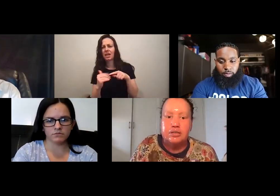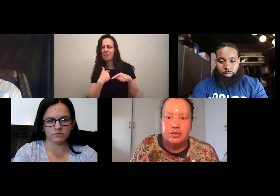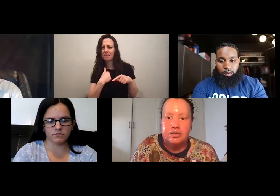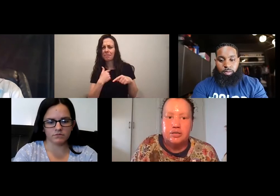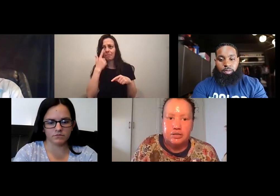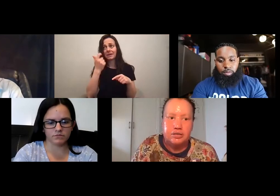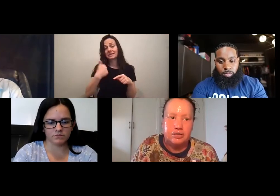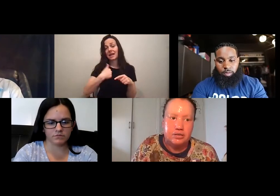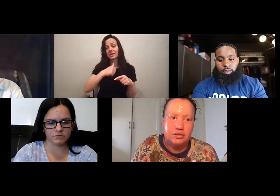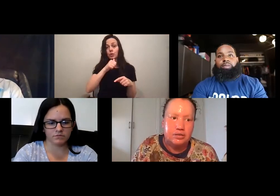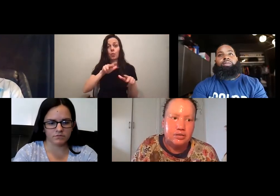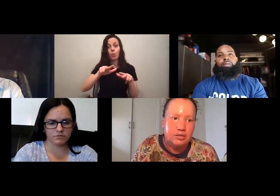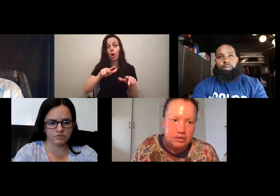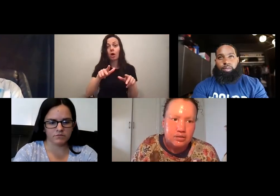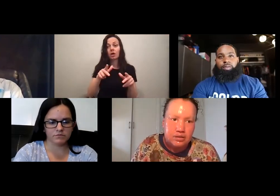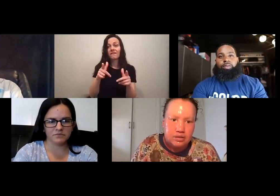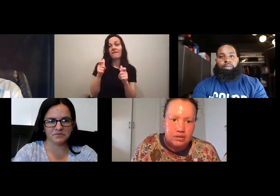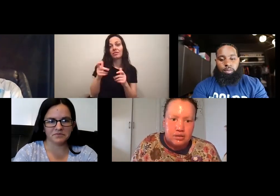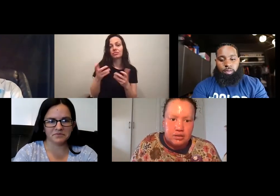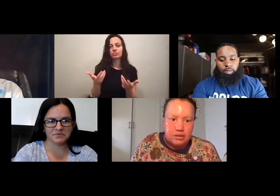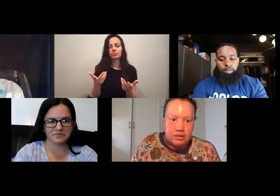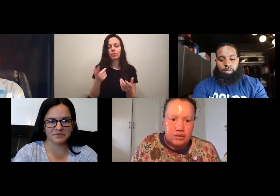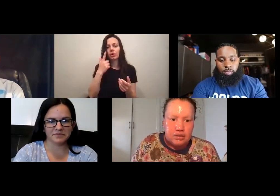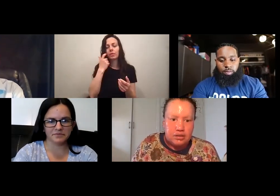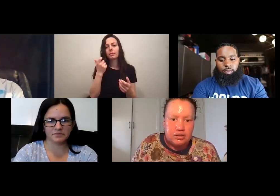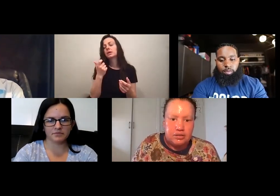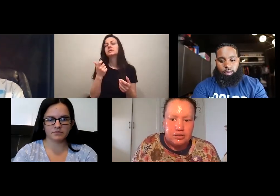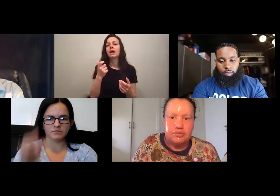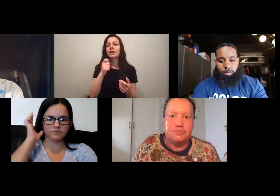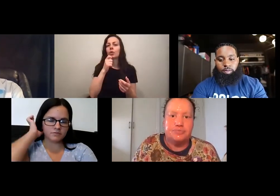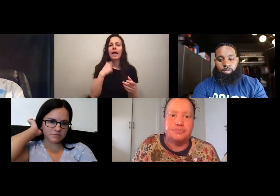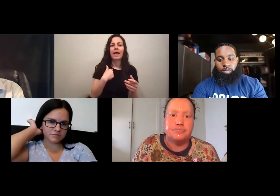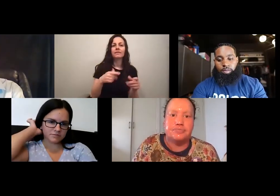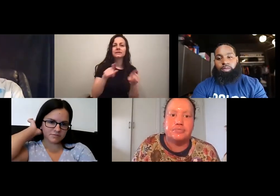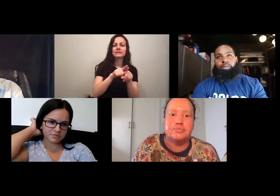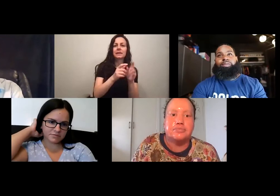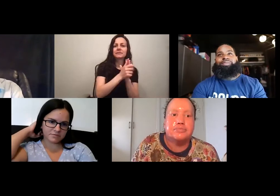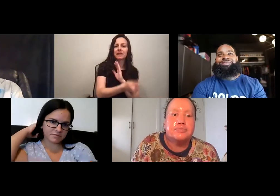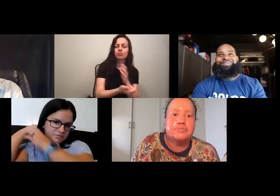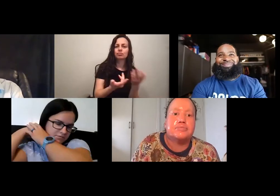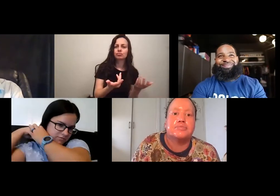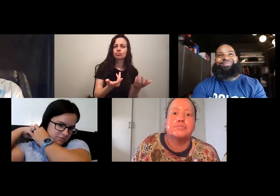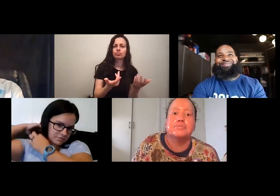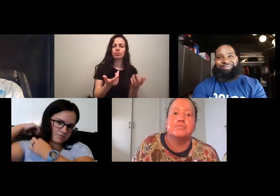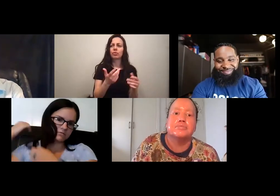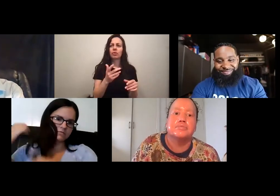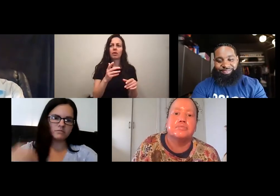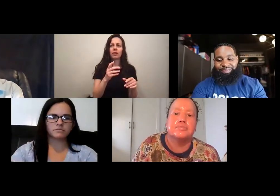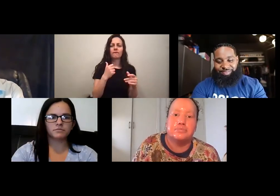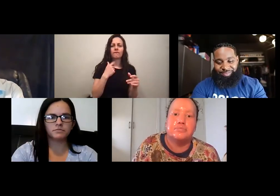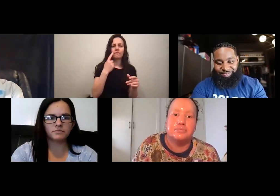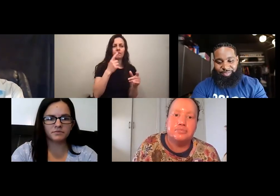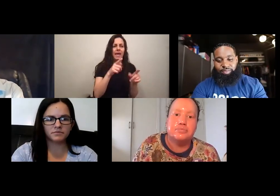as fast, or I don't feel like I have as good white cane skills as my blind peers, or other